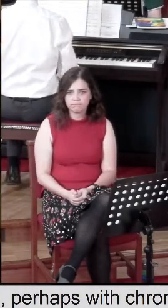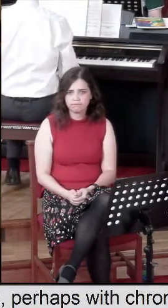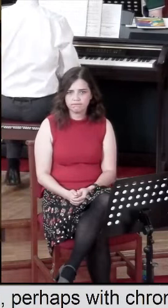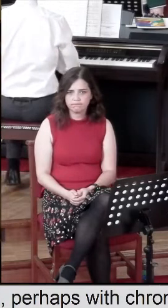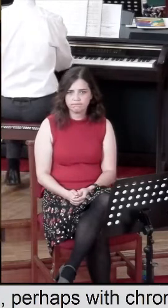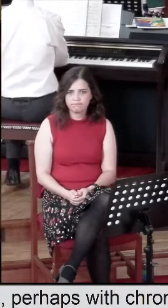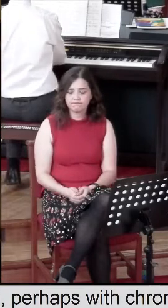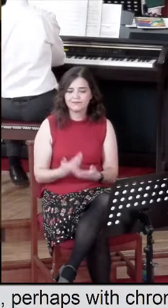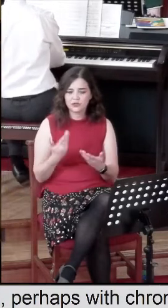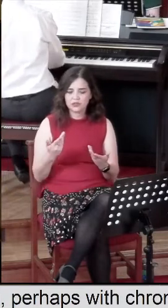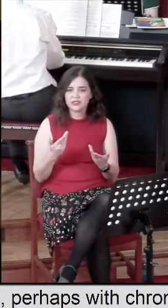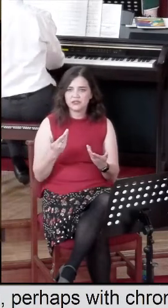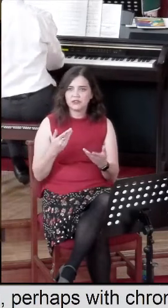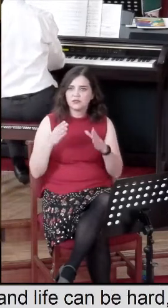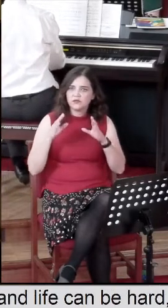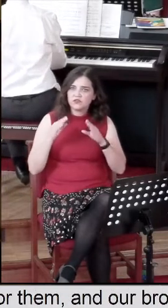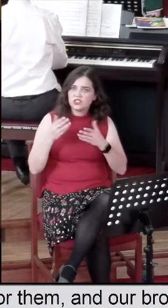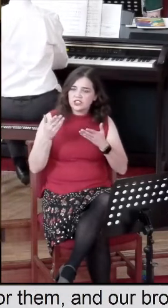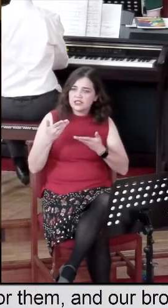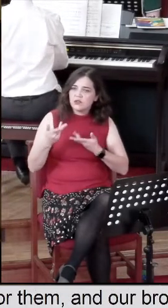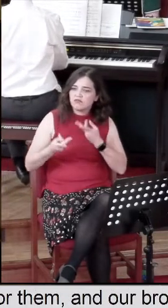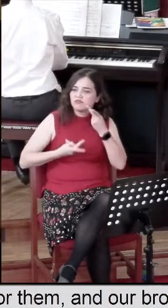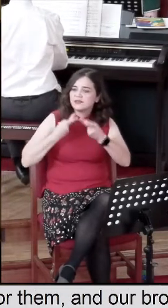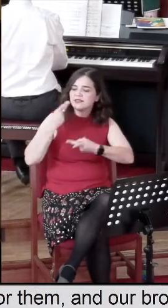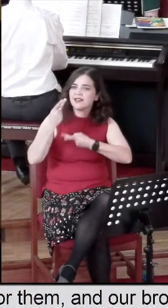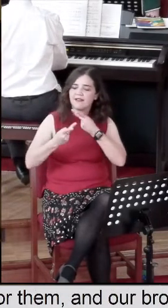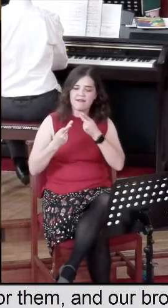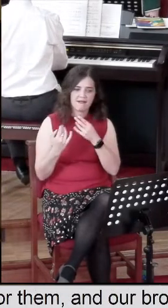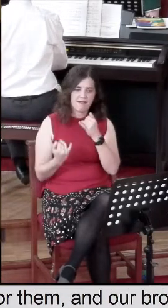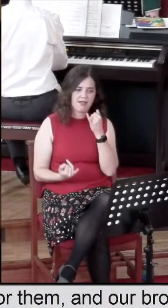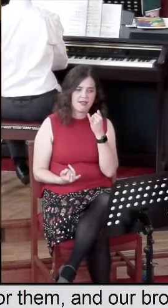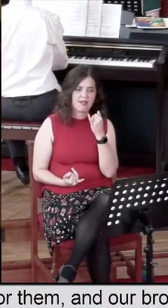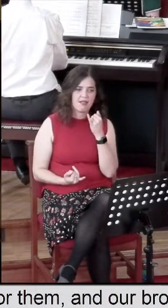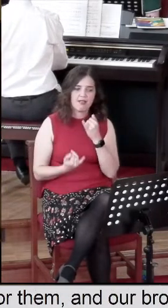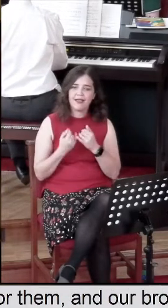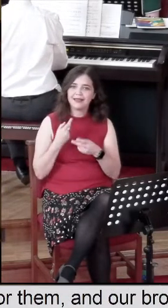Let's close our worship by singing the last hymn there, See What a